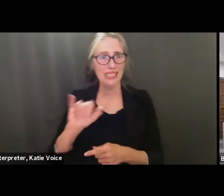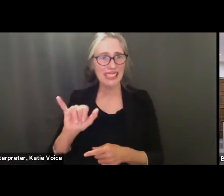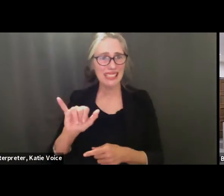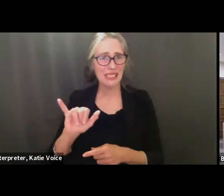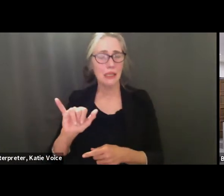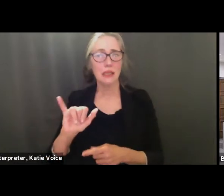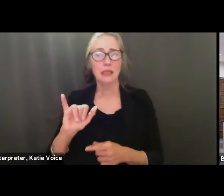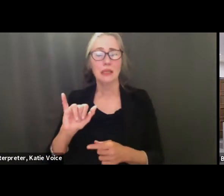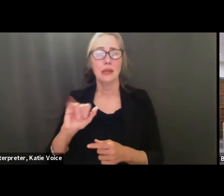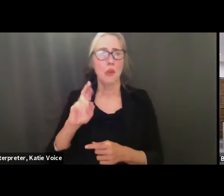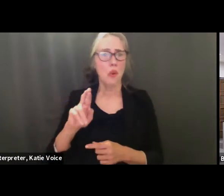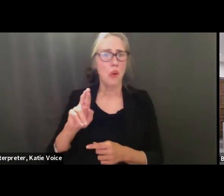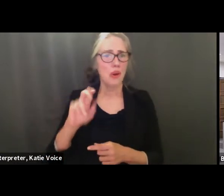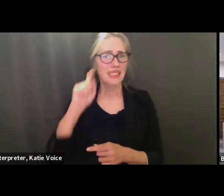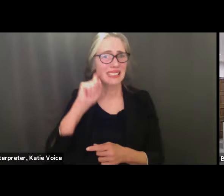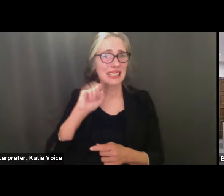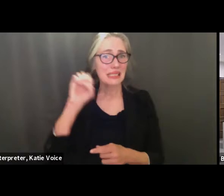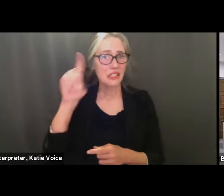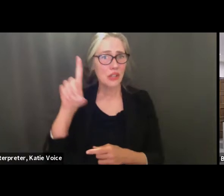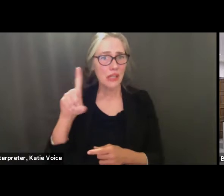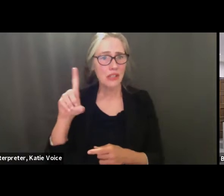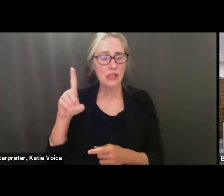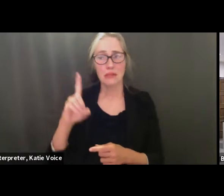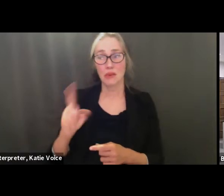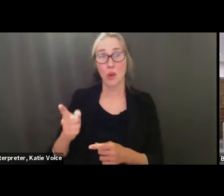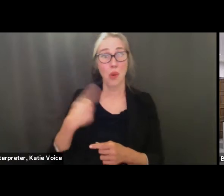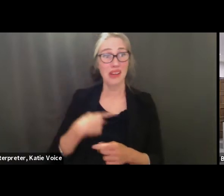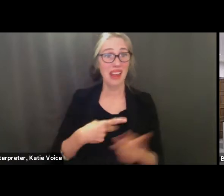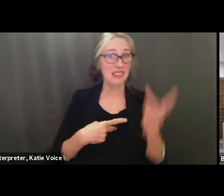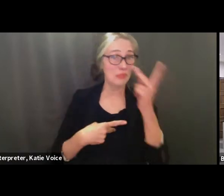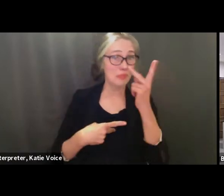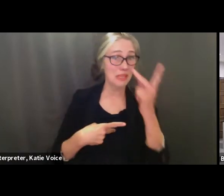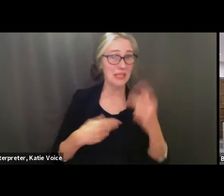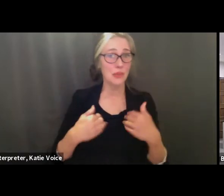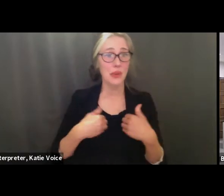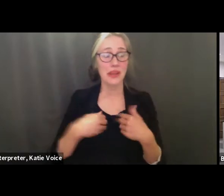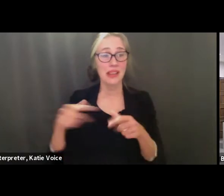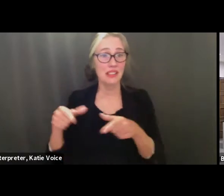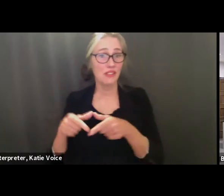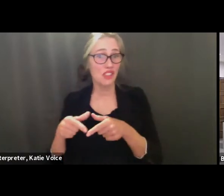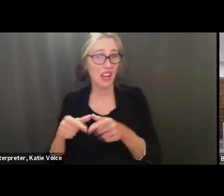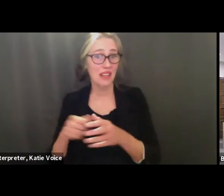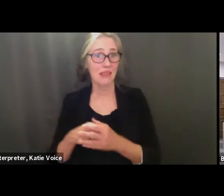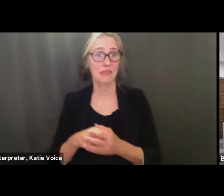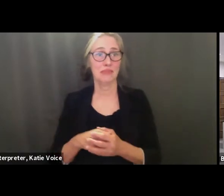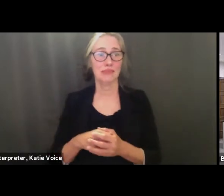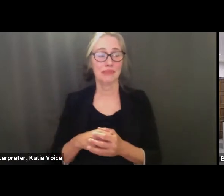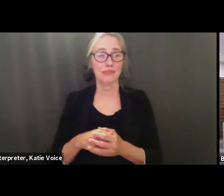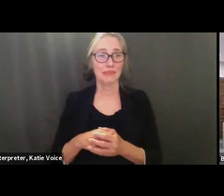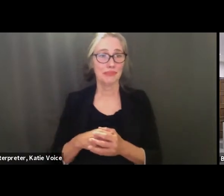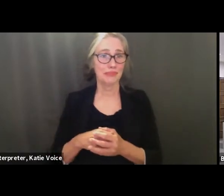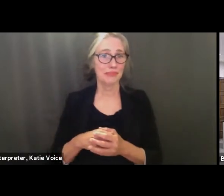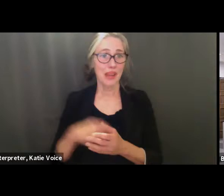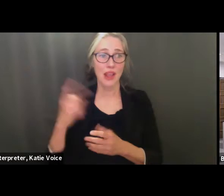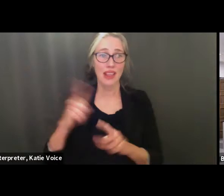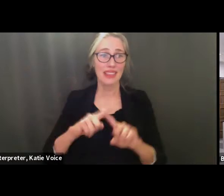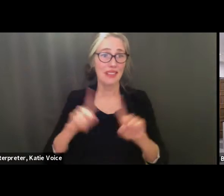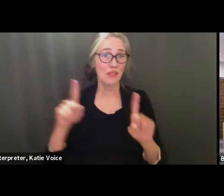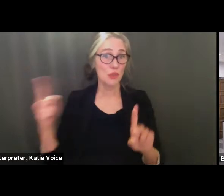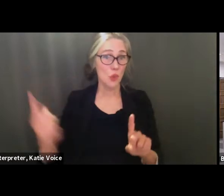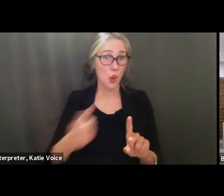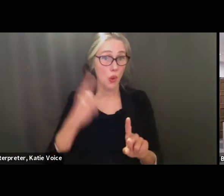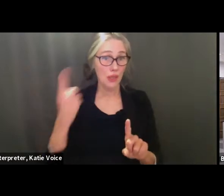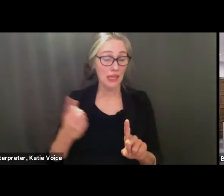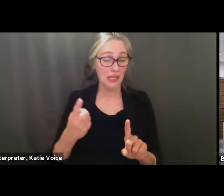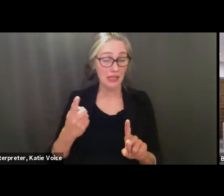literal only difference is one having a penis and one having a vagina. That's the only difference, and mentally